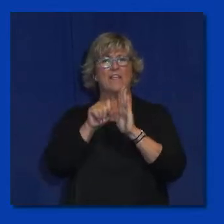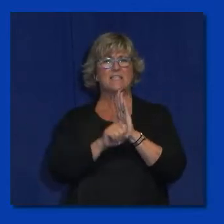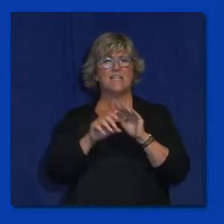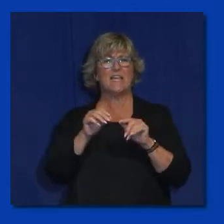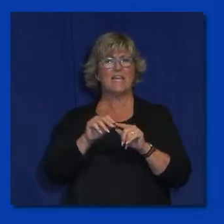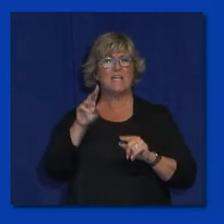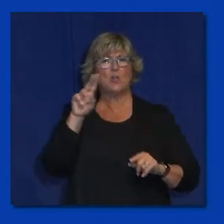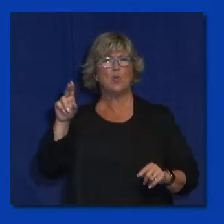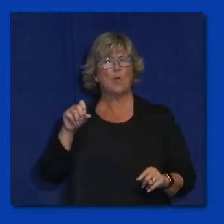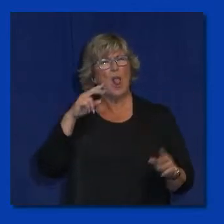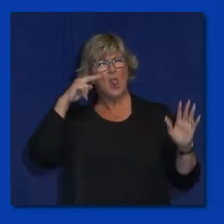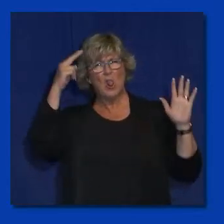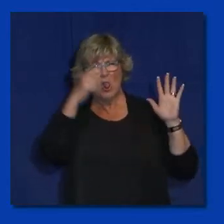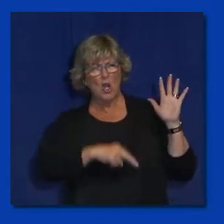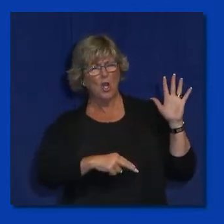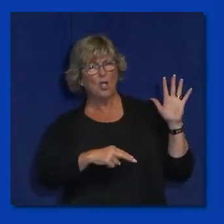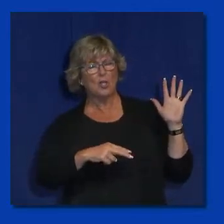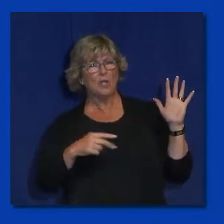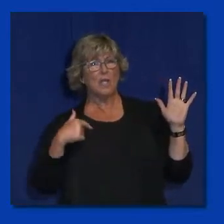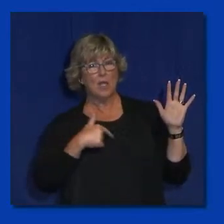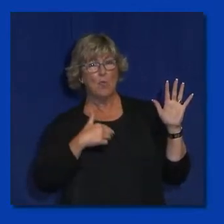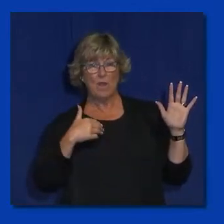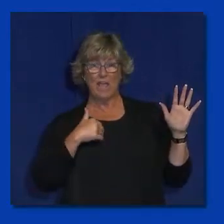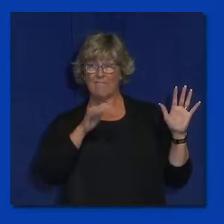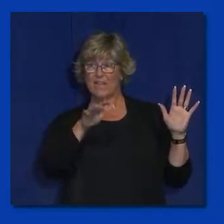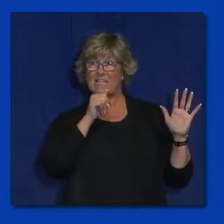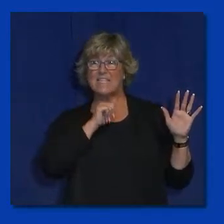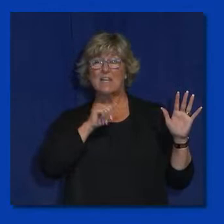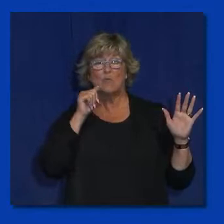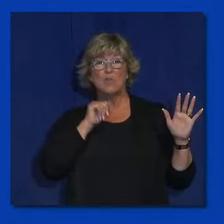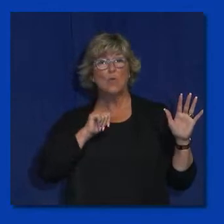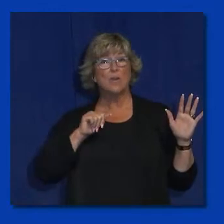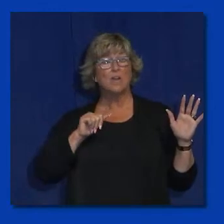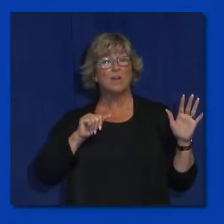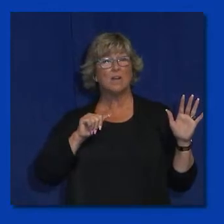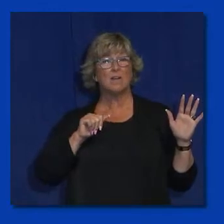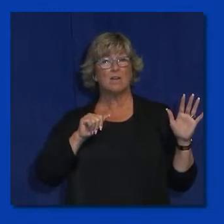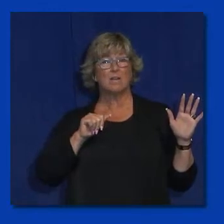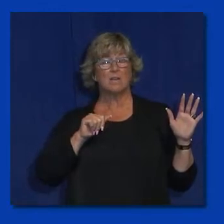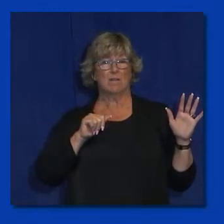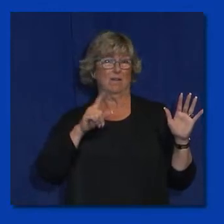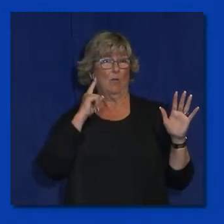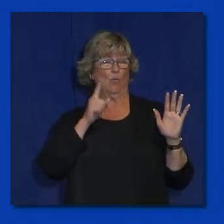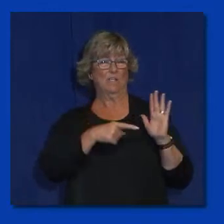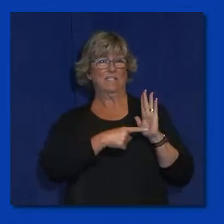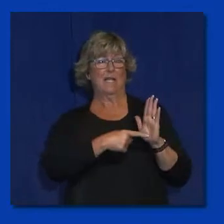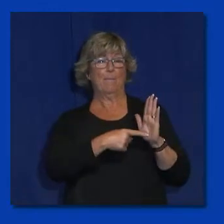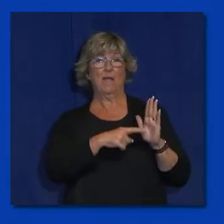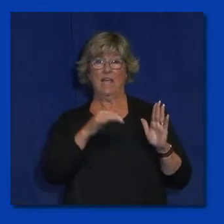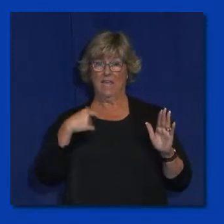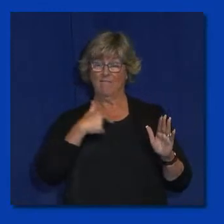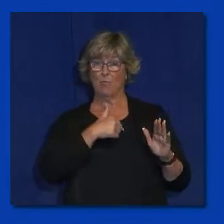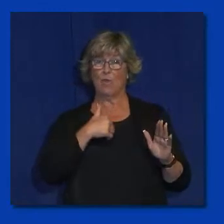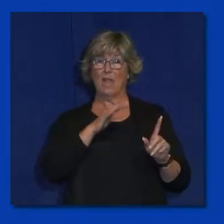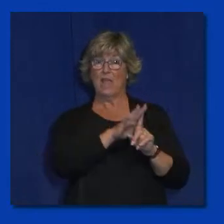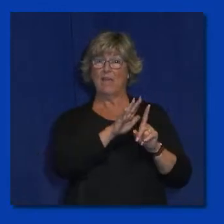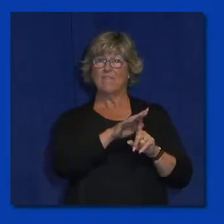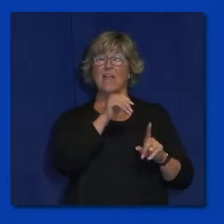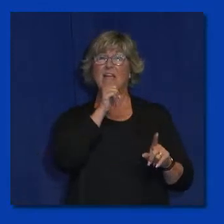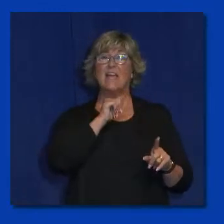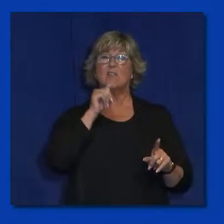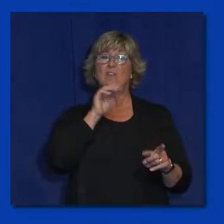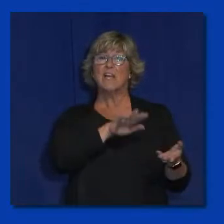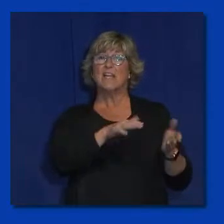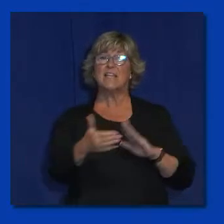Just look at that. If we had Arizona's, just as an example, if we had Arizona's death